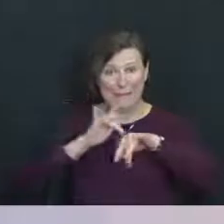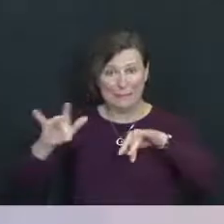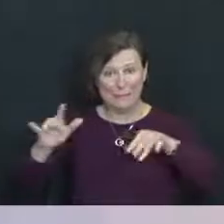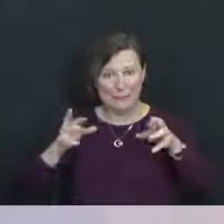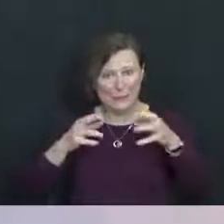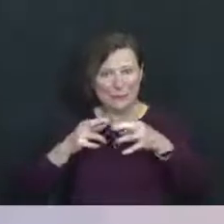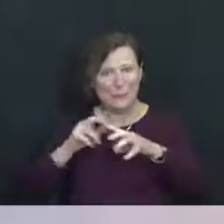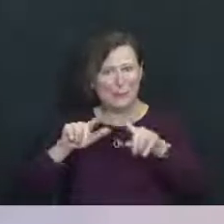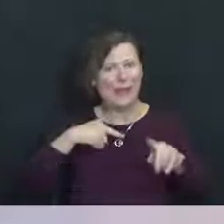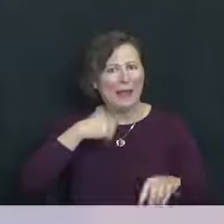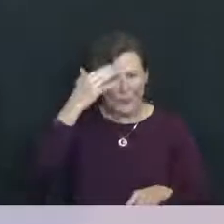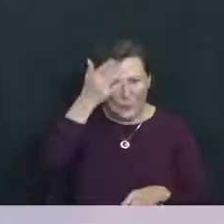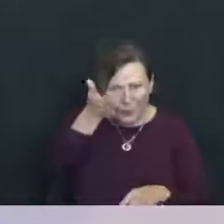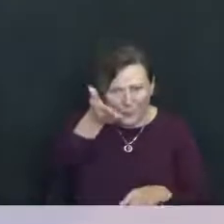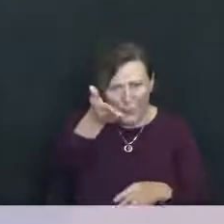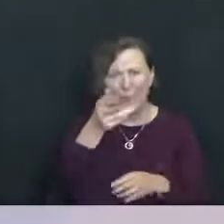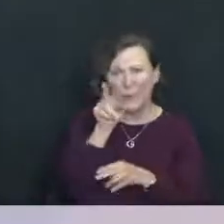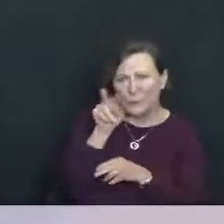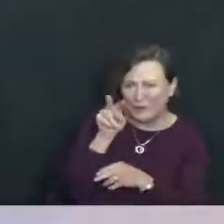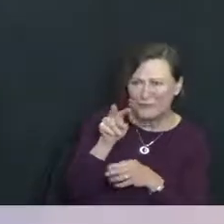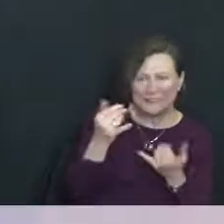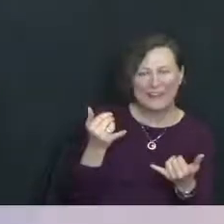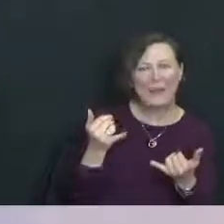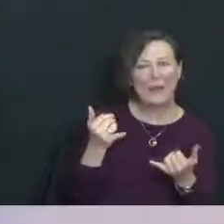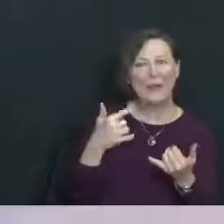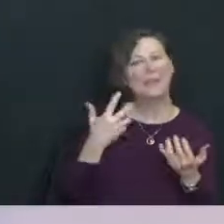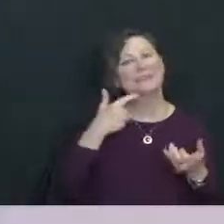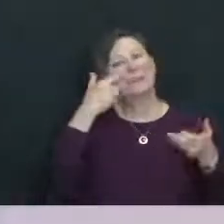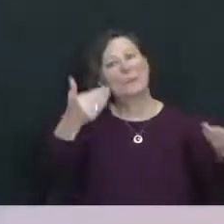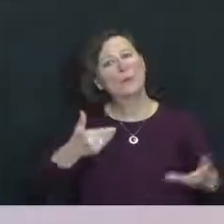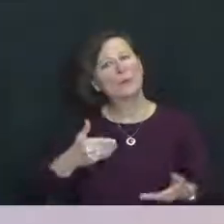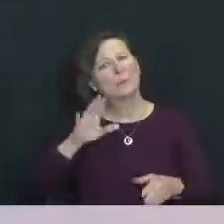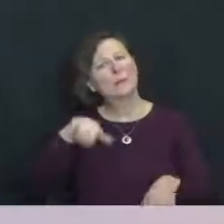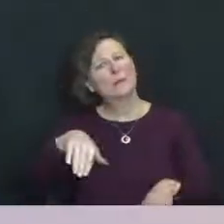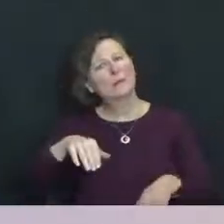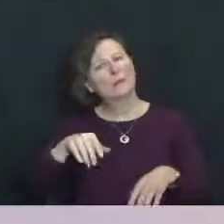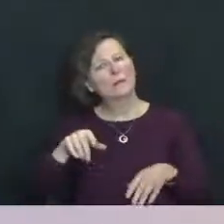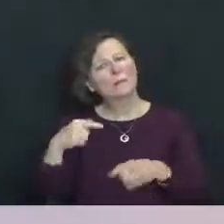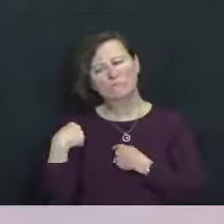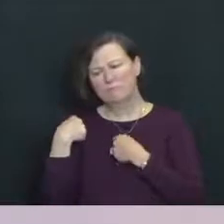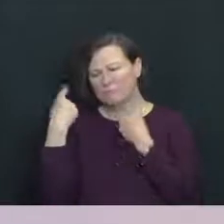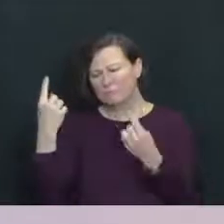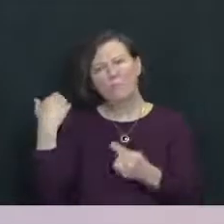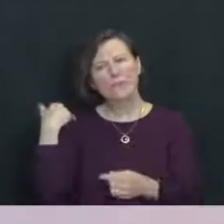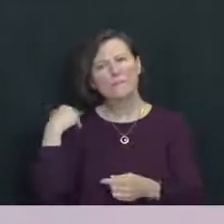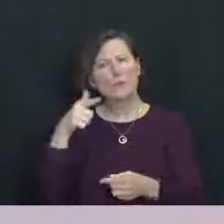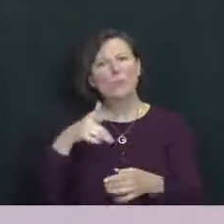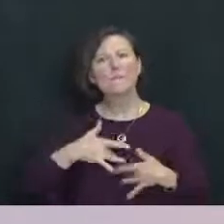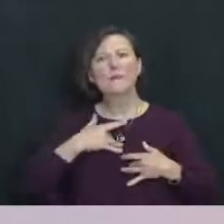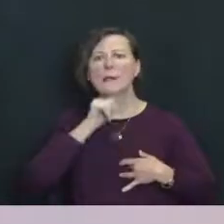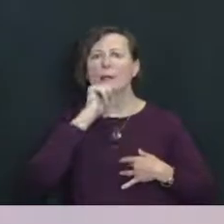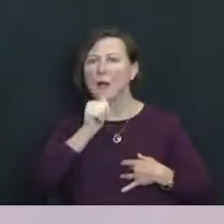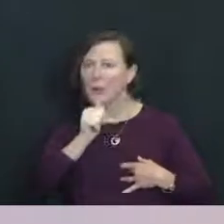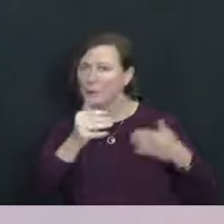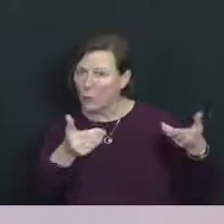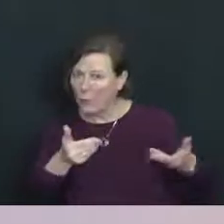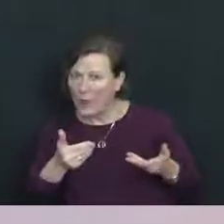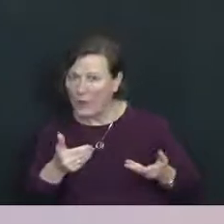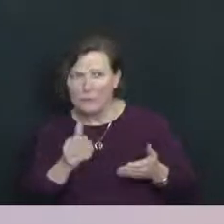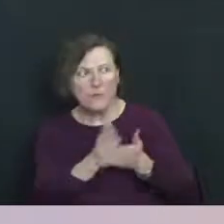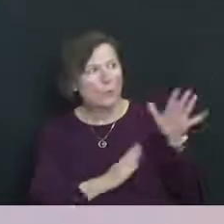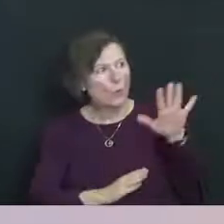to say welcome. And hey, have you ever felt unwelcome someplace, or invisible,